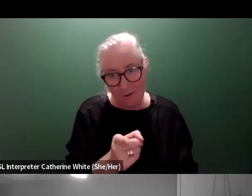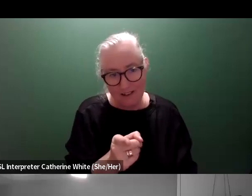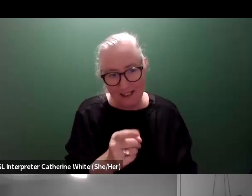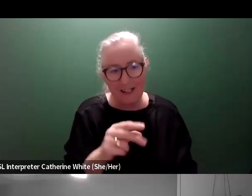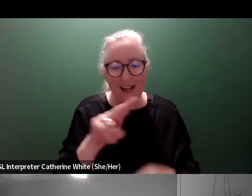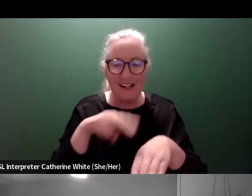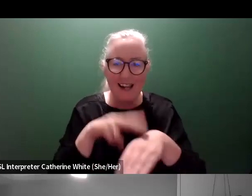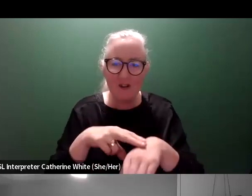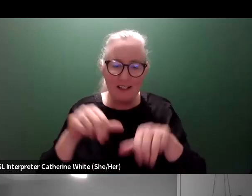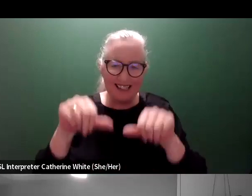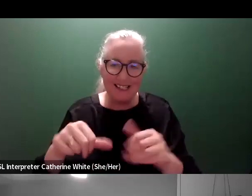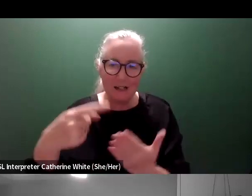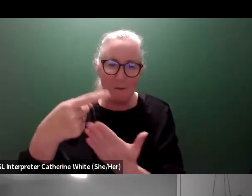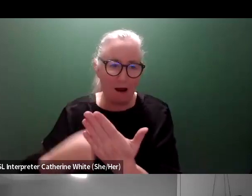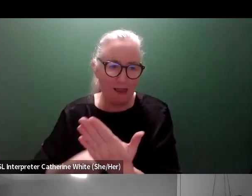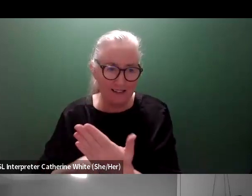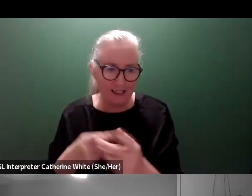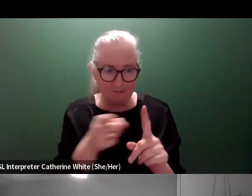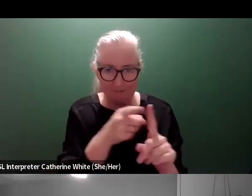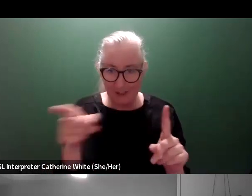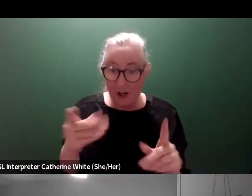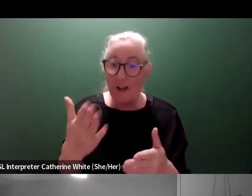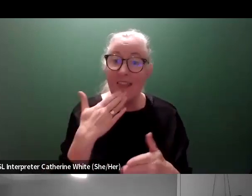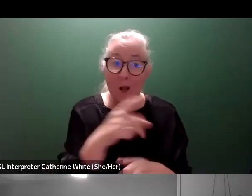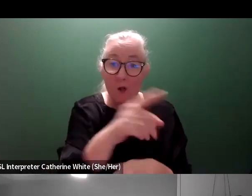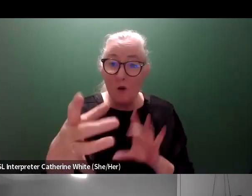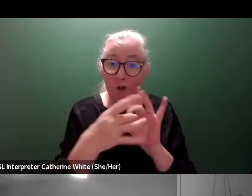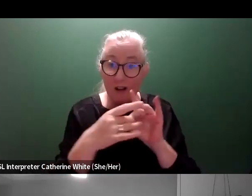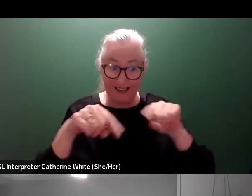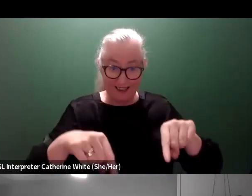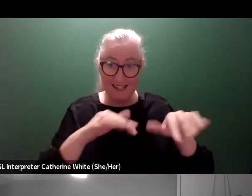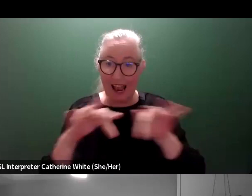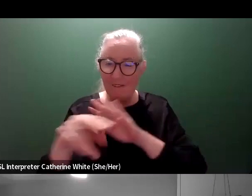hse.ie/National Consent Policy. Thanks for joining us this afternoon.